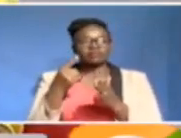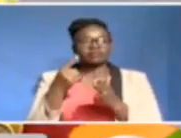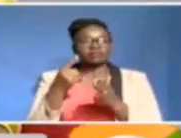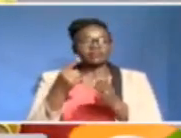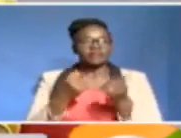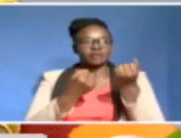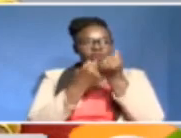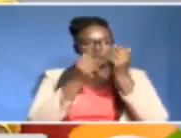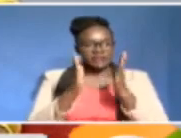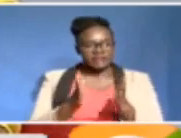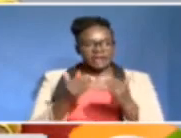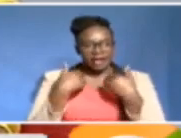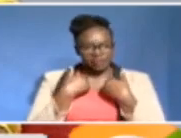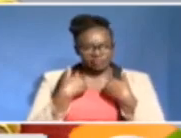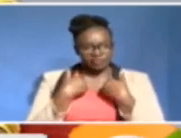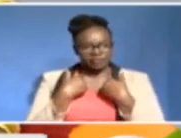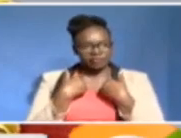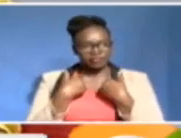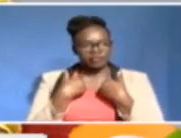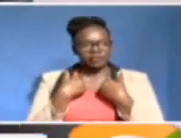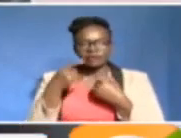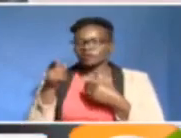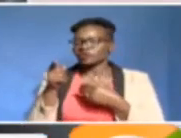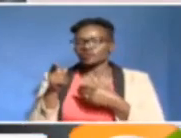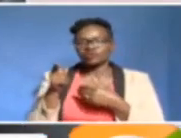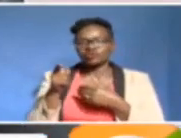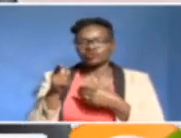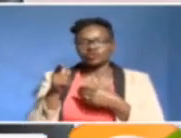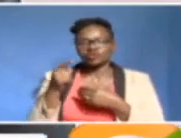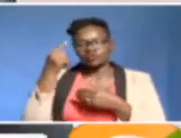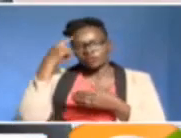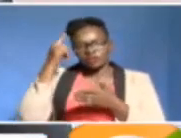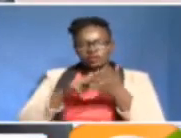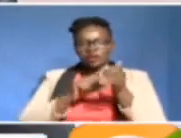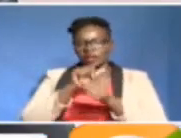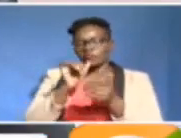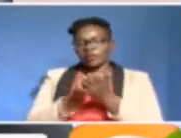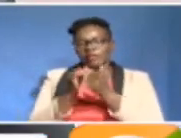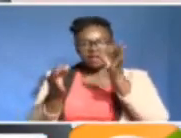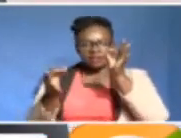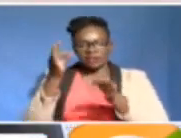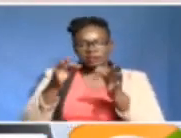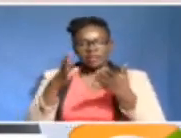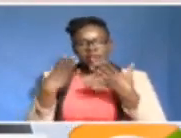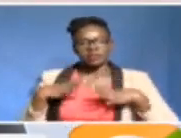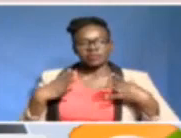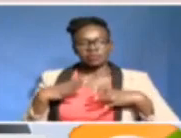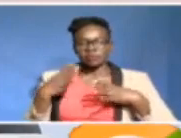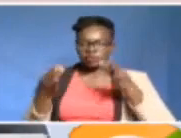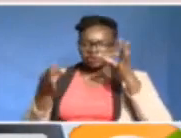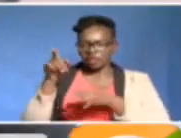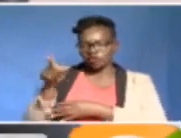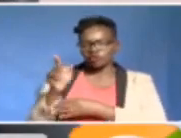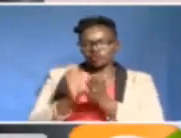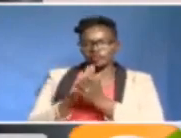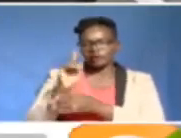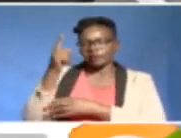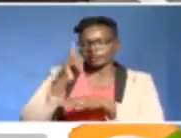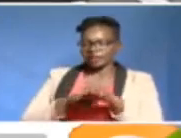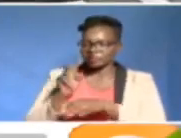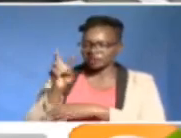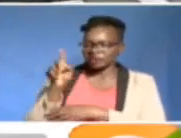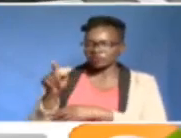term. What do you make of that judgment that people would make with that first impression of